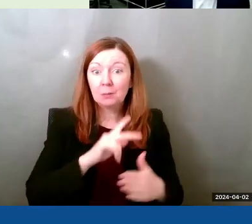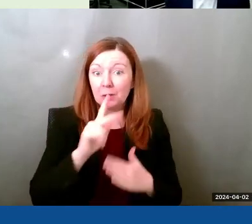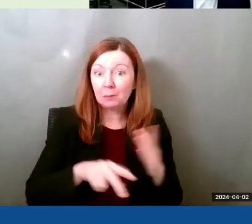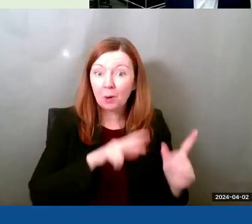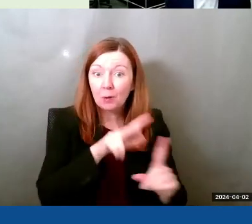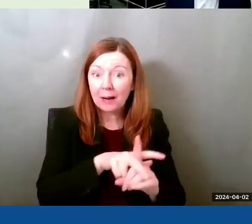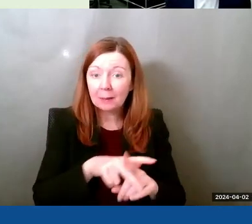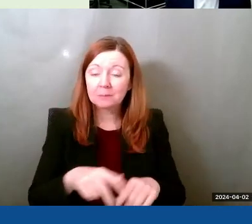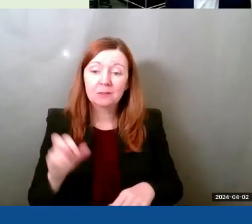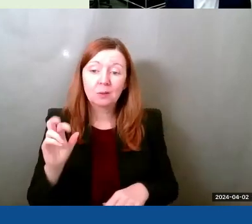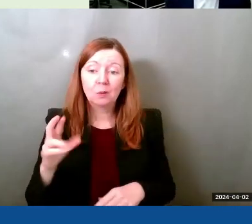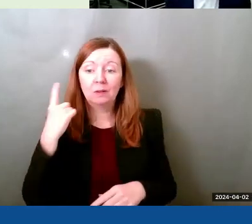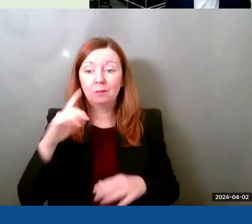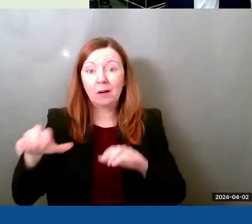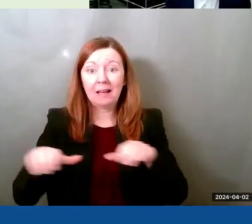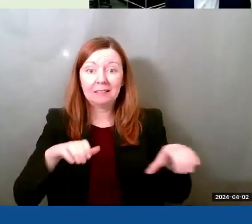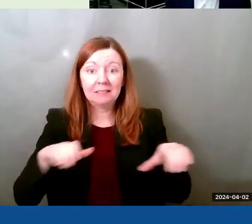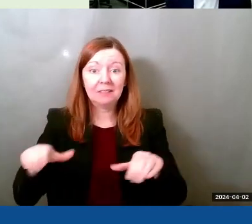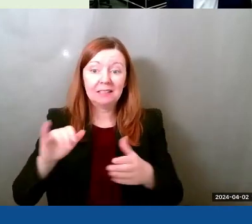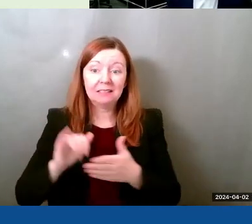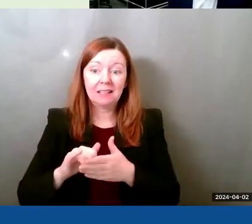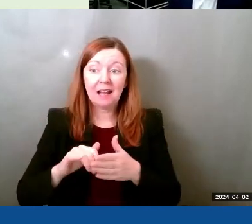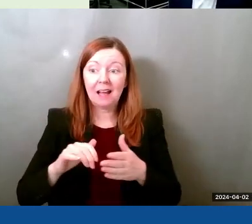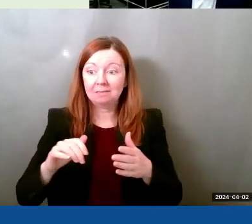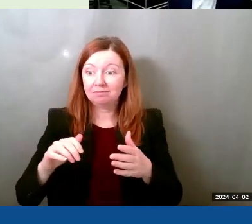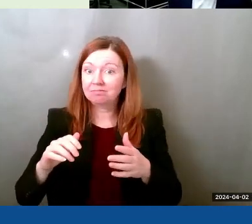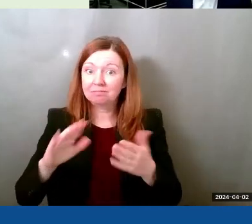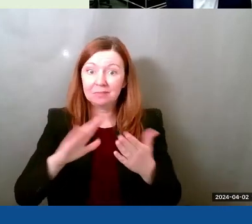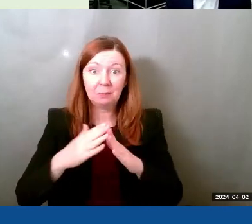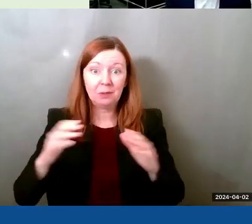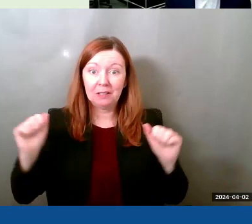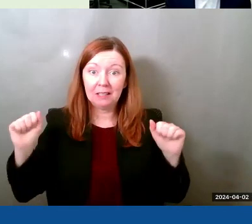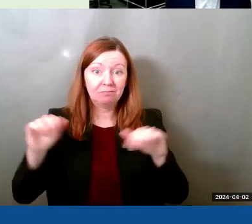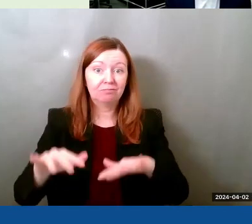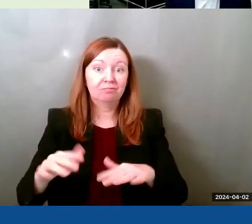programming or for activities that could draw community in.